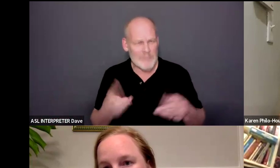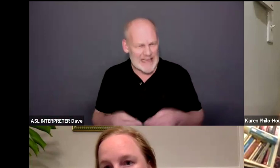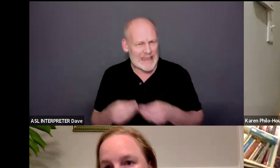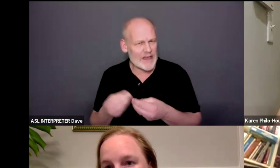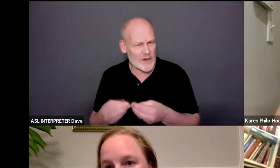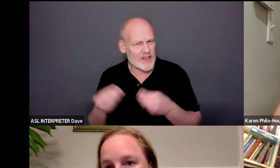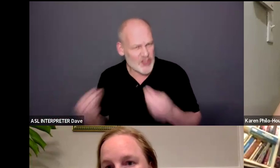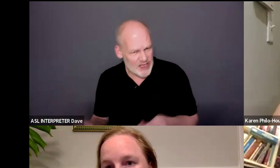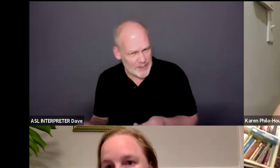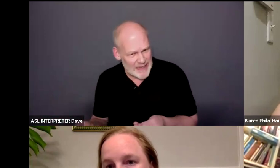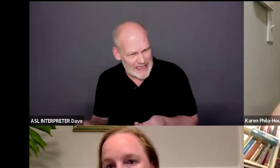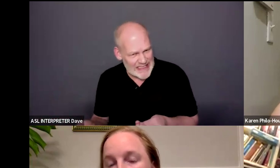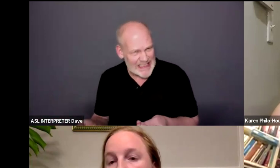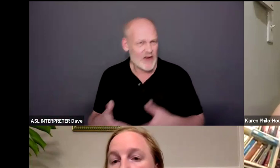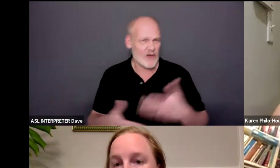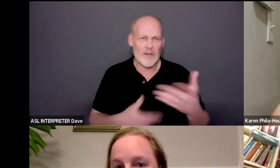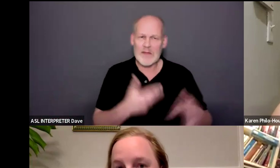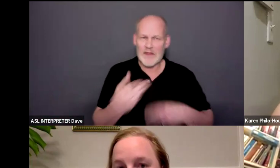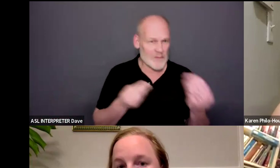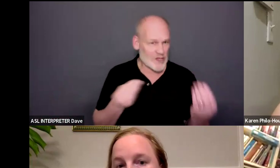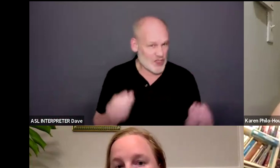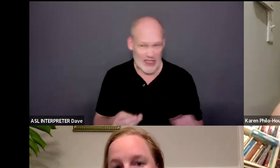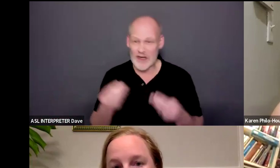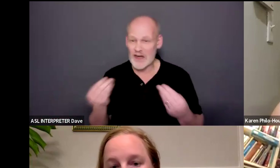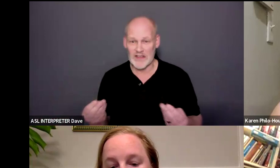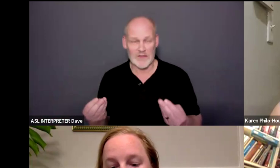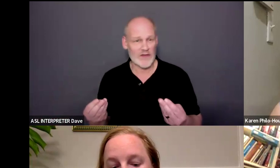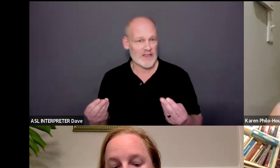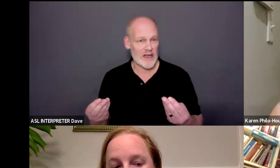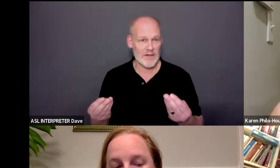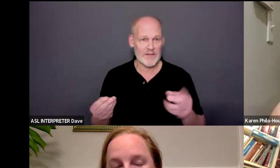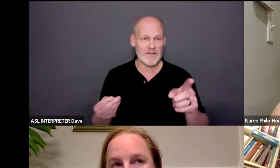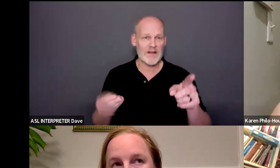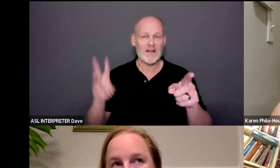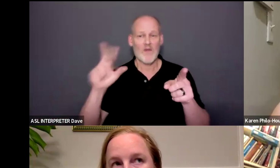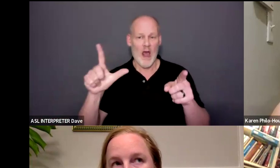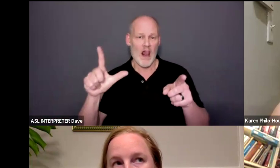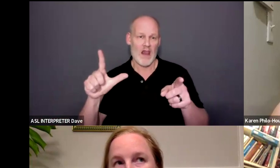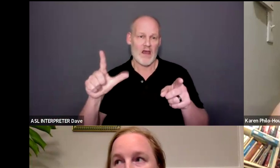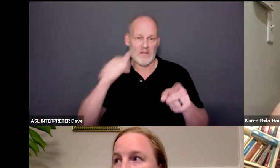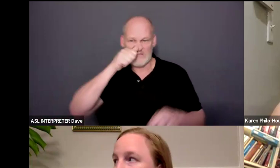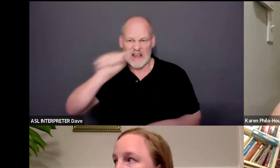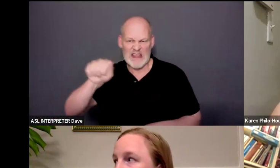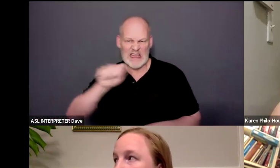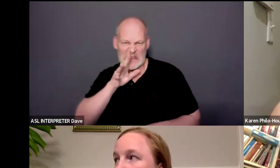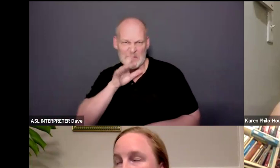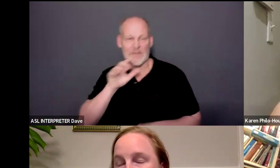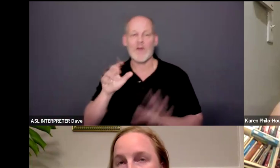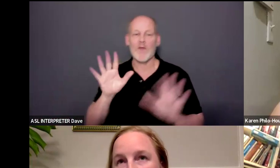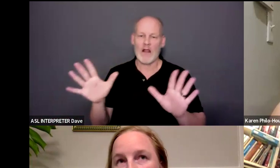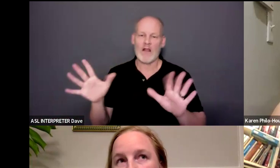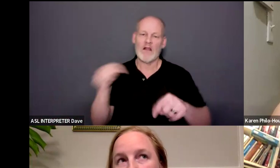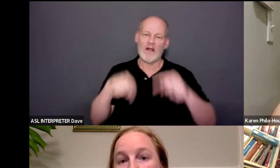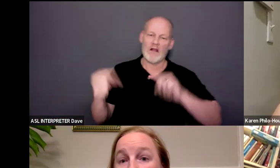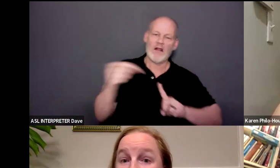the meat that we eat, you know, the chicken meat, or maybe through the machinery or some other type of... Avian flu.